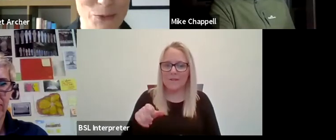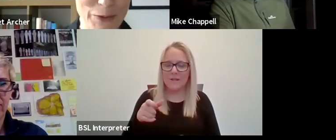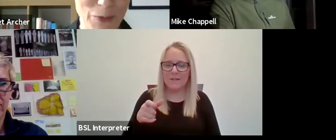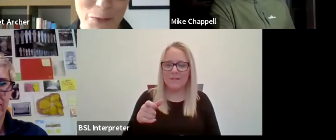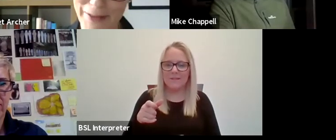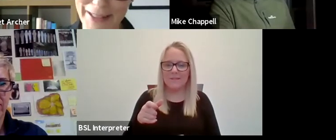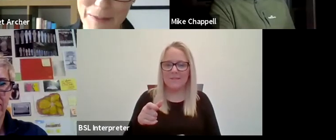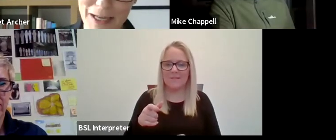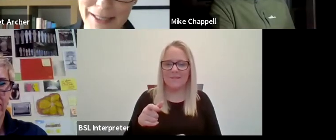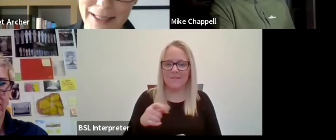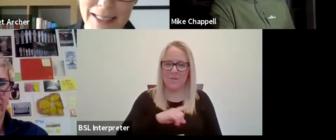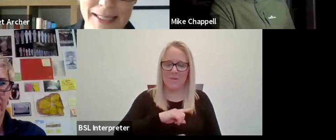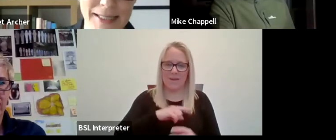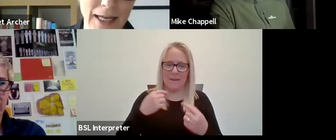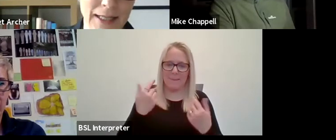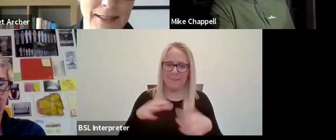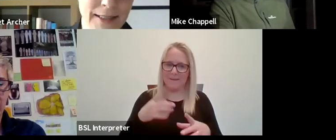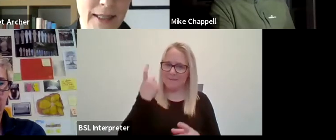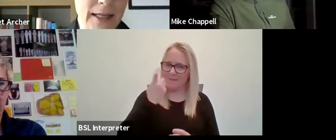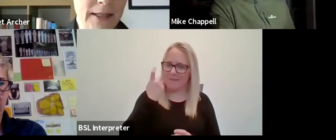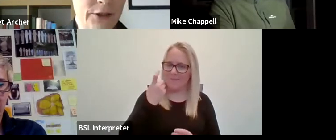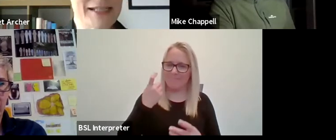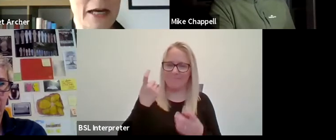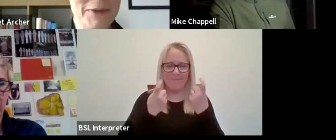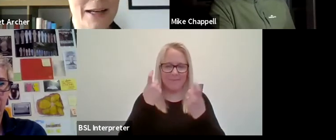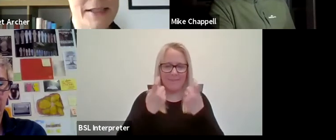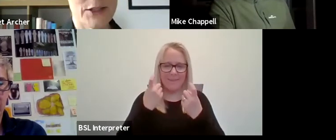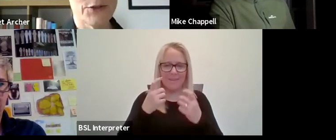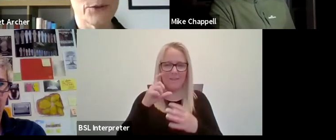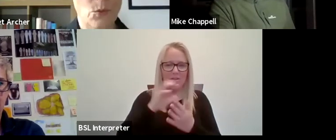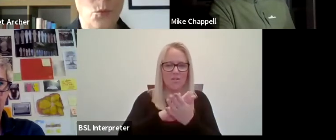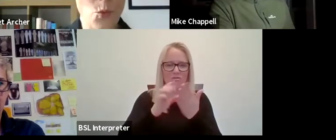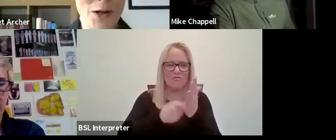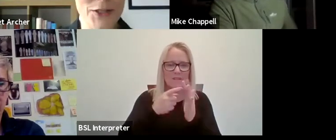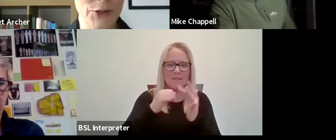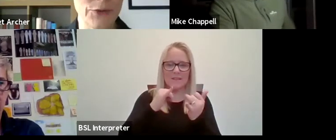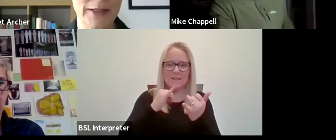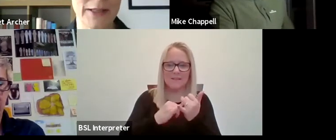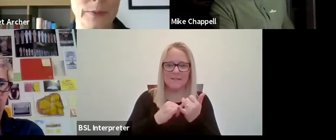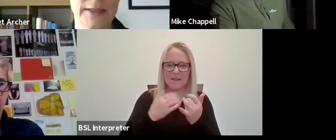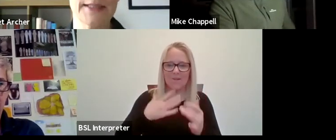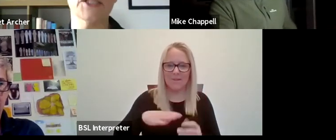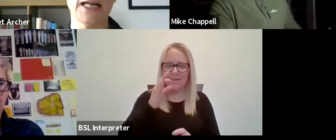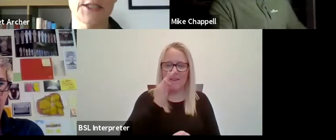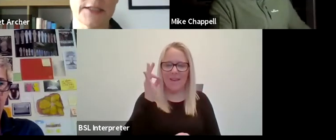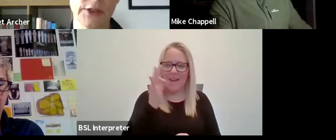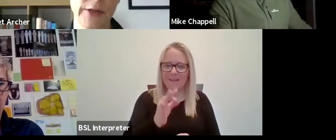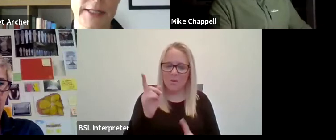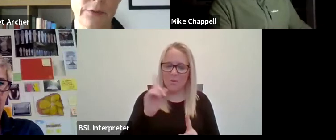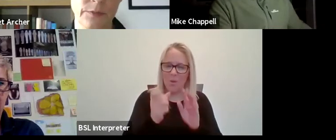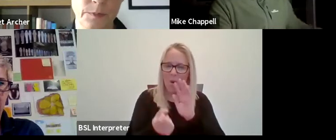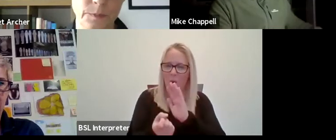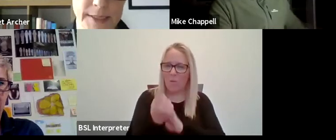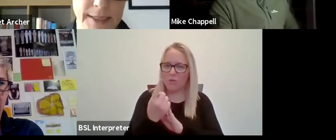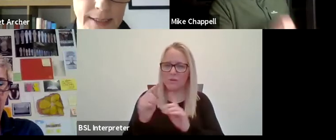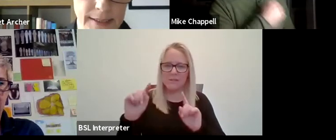things that I've been thinking about at least. And Chris, I'm going to ask you, what do you think the opportunities and challenges for